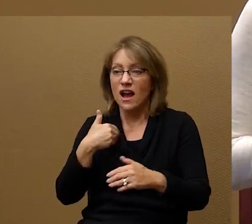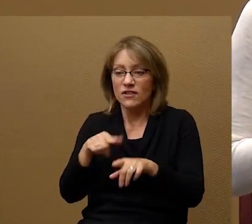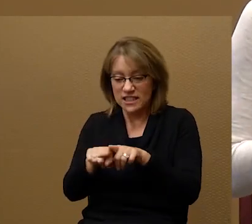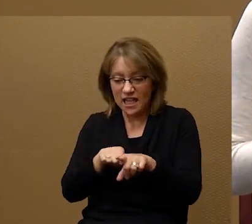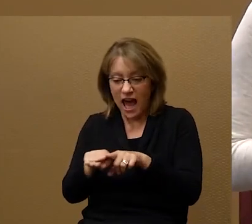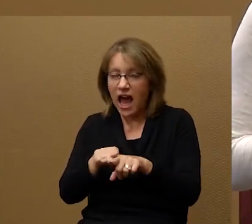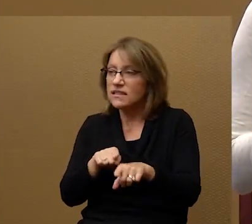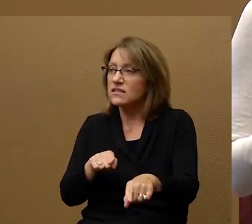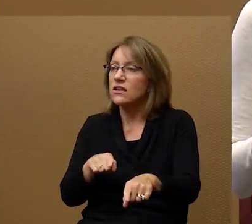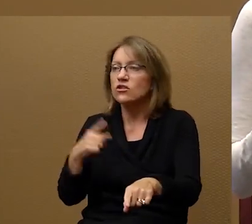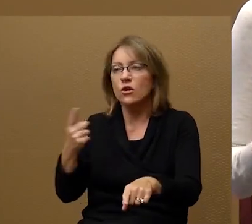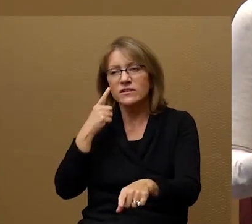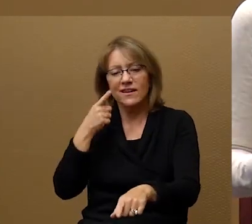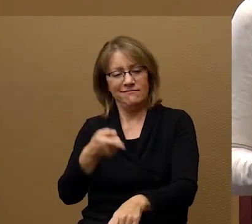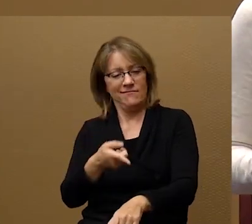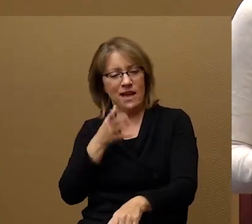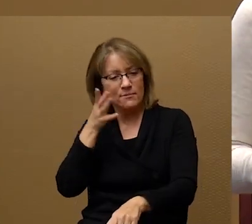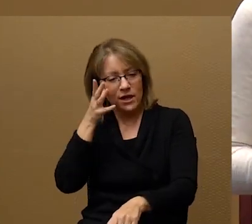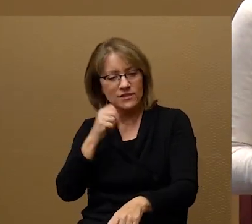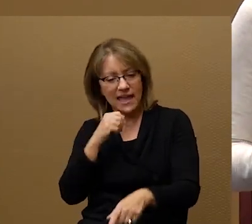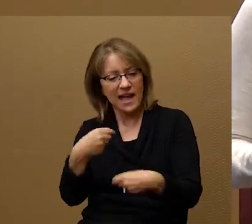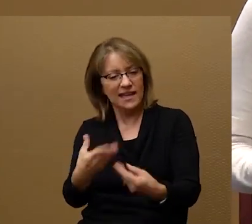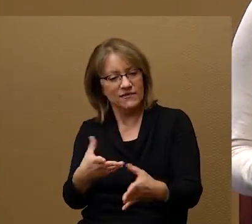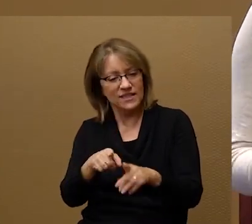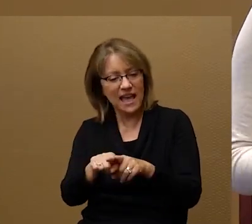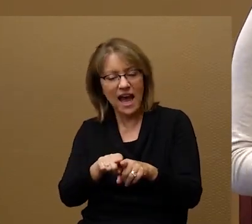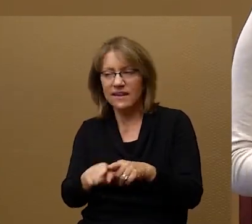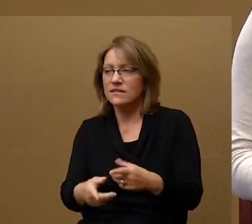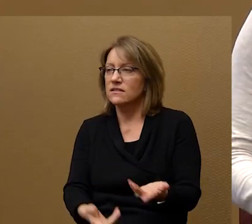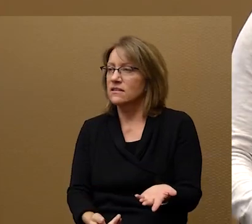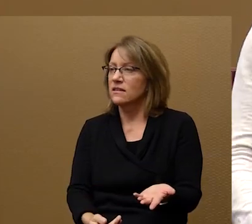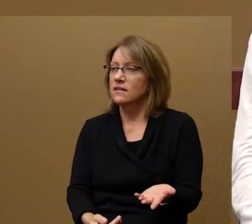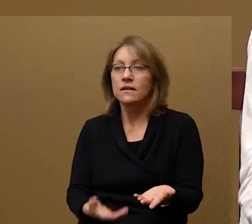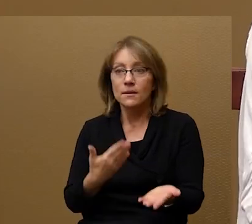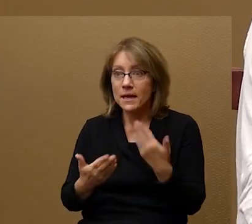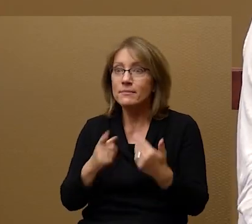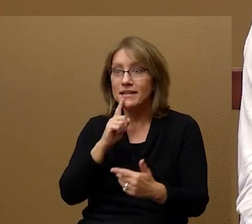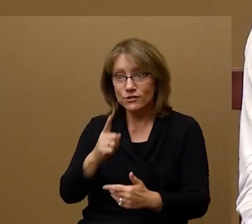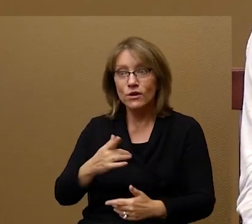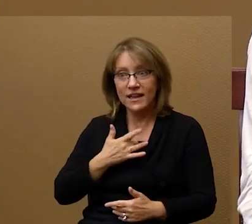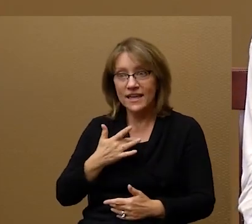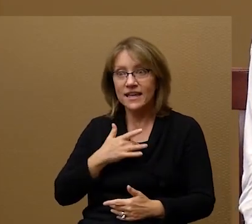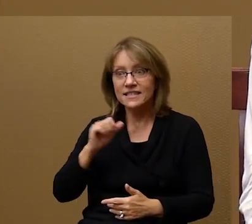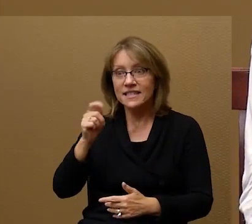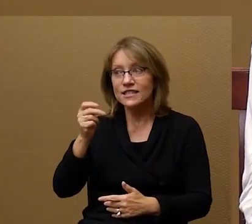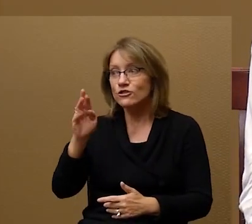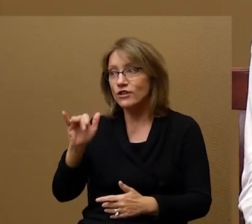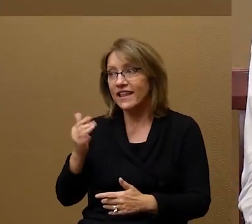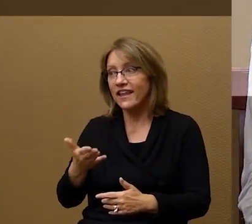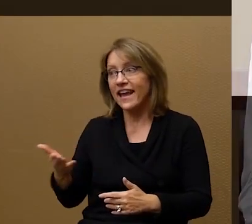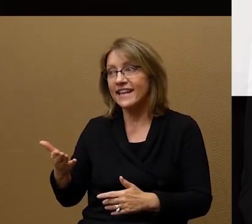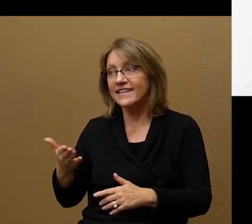just thought the parents weren't putting socks on them. It might be a true sensory thing.